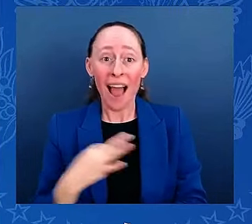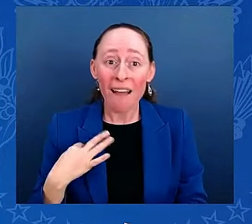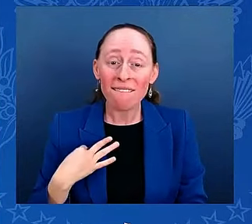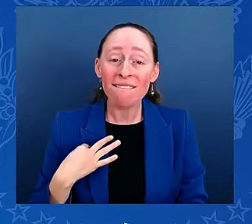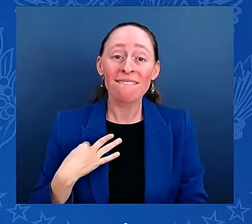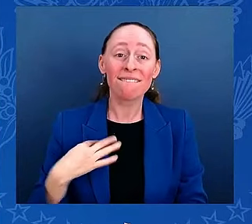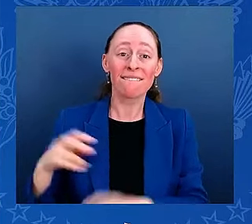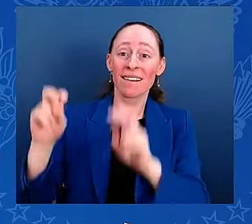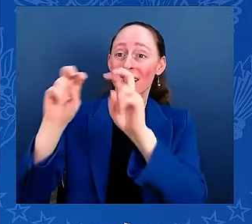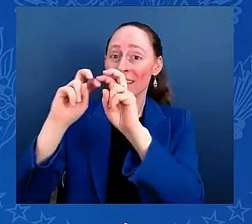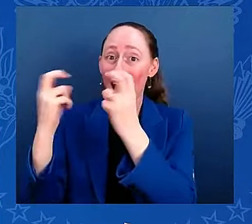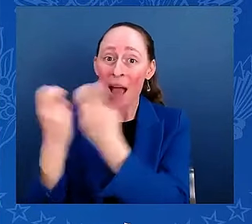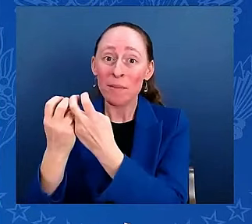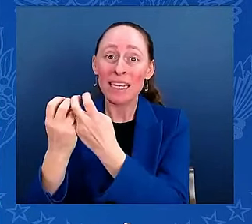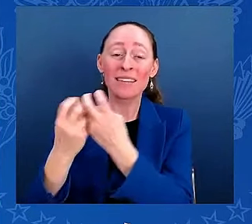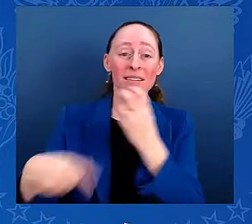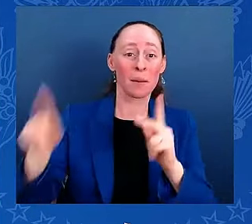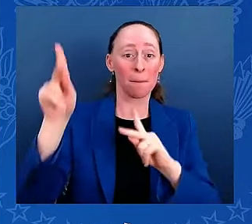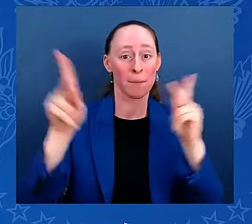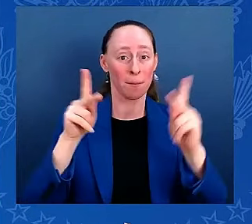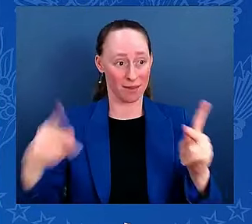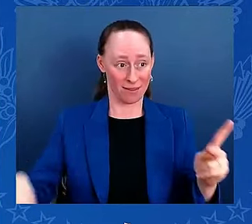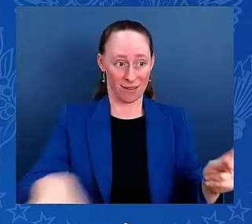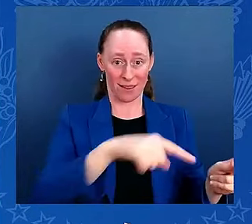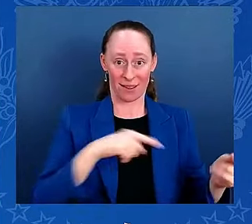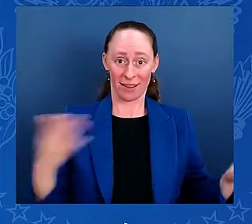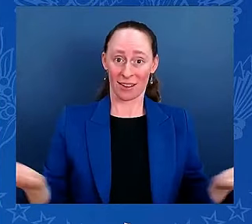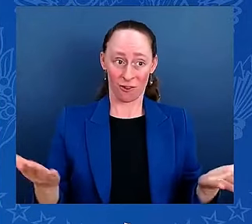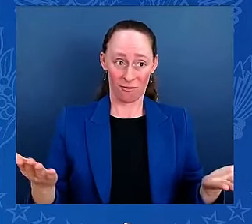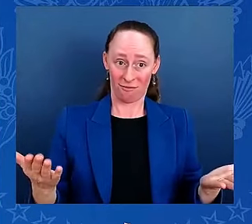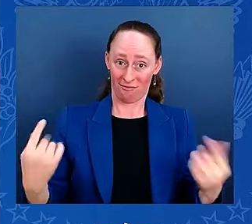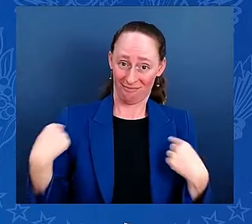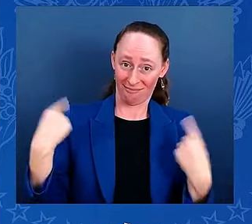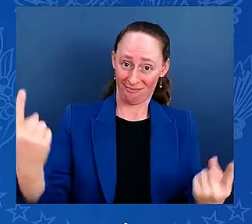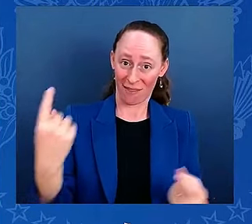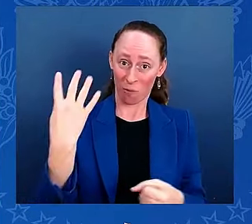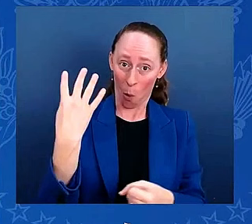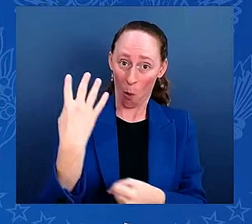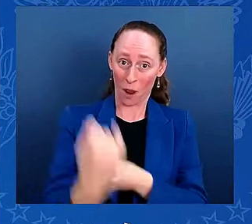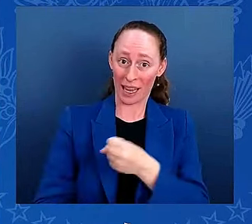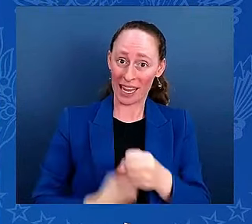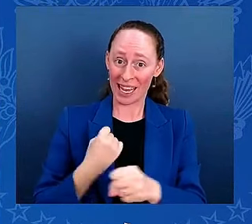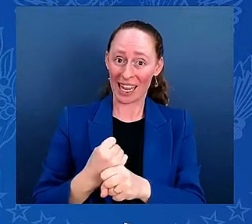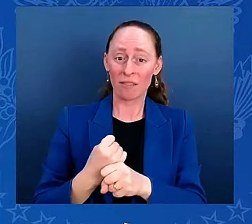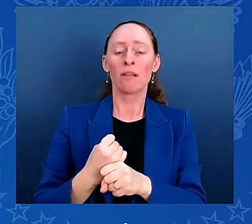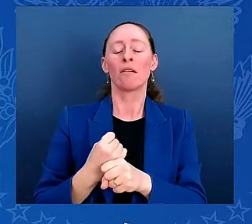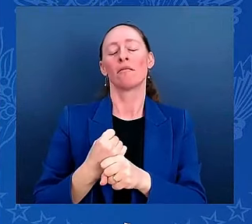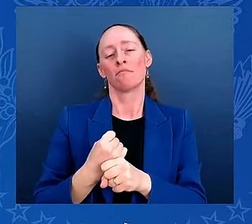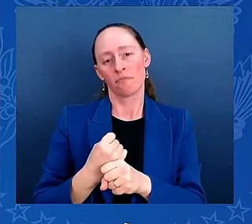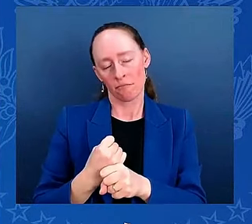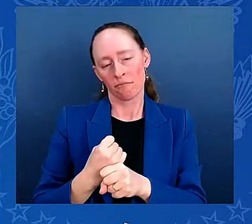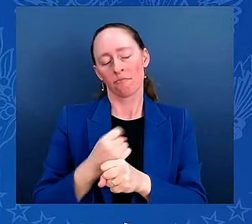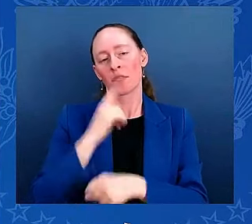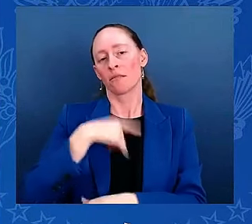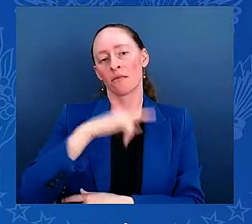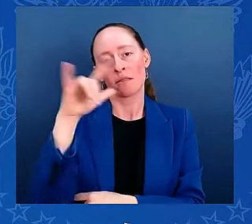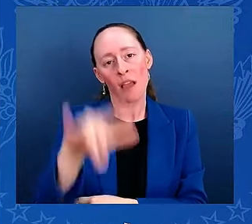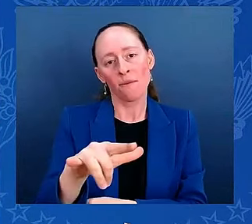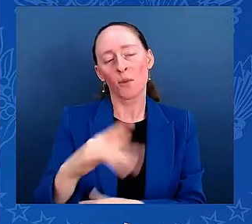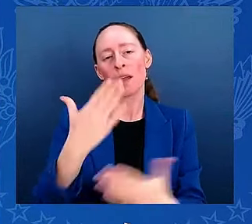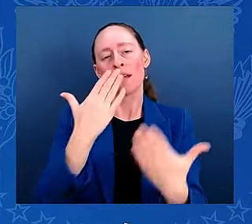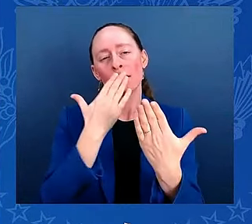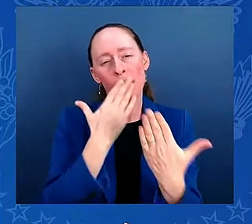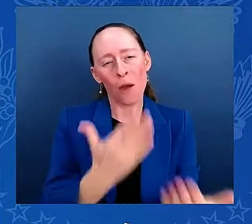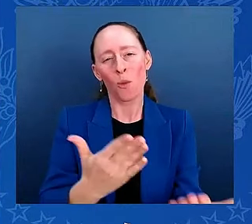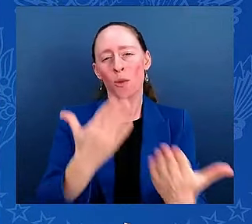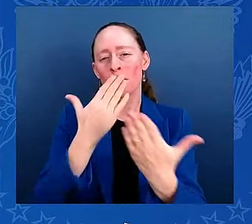last 4 years, God love you, as my mother would say, thank you so much. You put so much into the past 4 years. I know it's a difficult